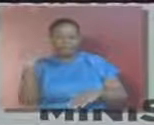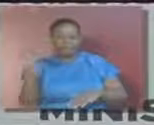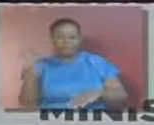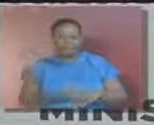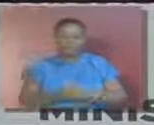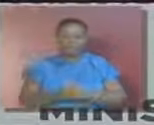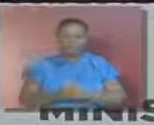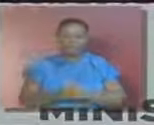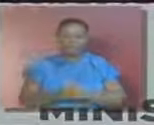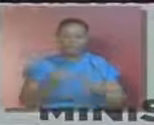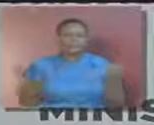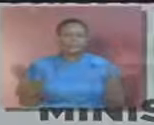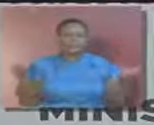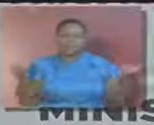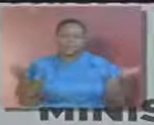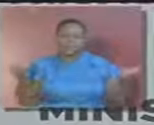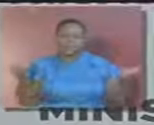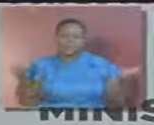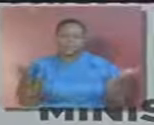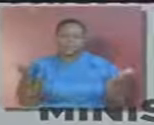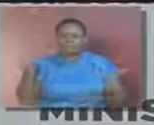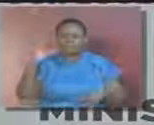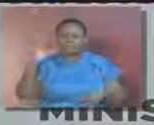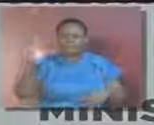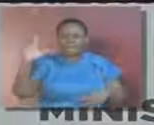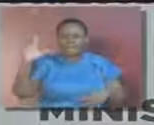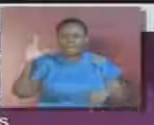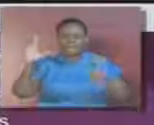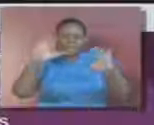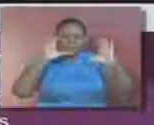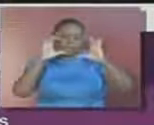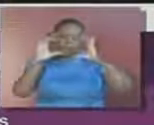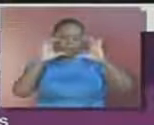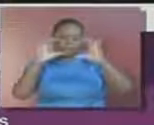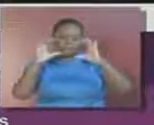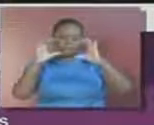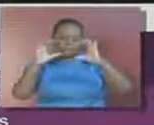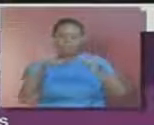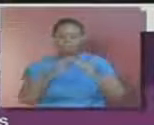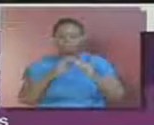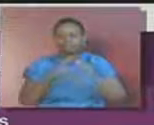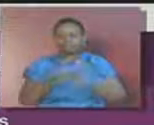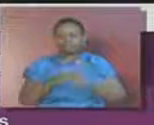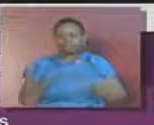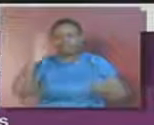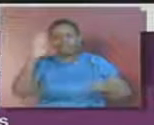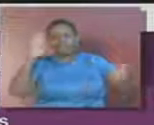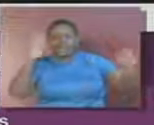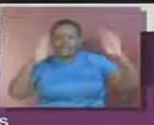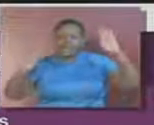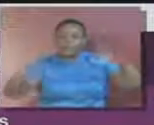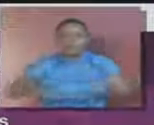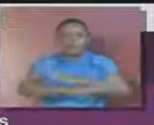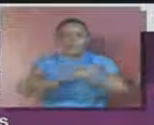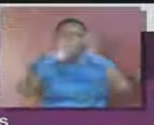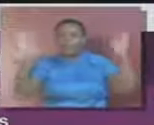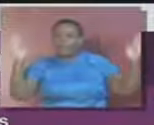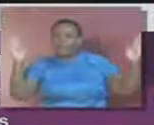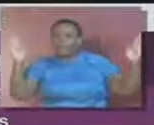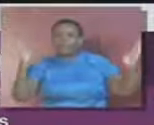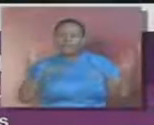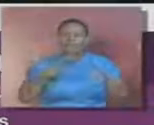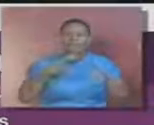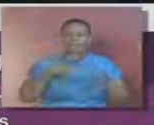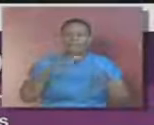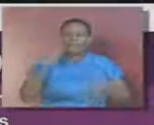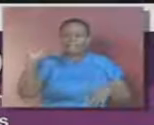now to CL Communication. Hi, good morning. Natalie Singh, Caribbean Lifestyle